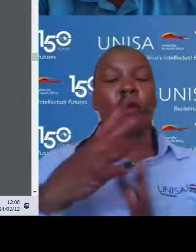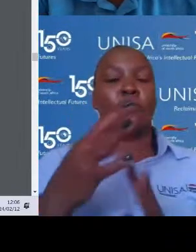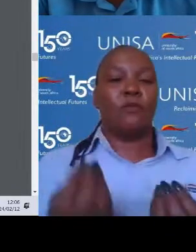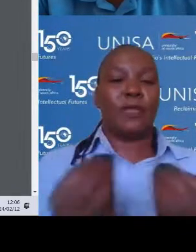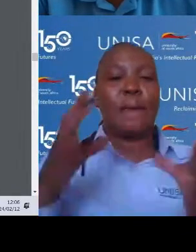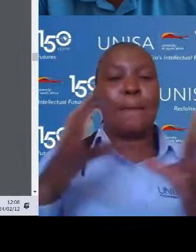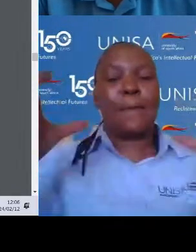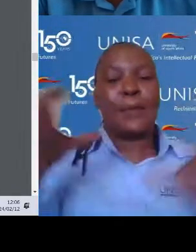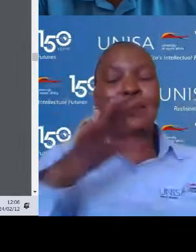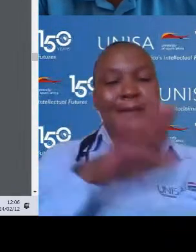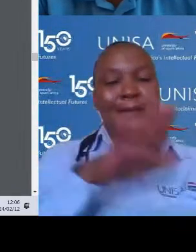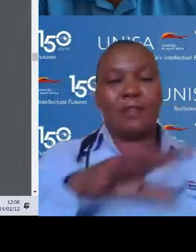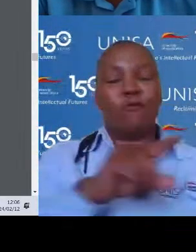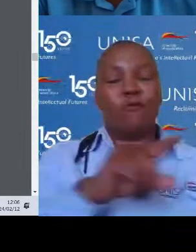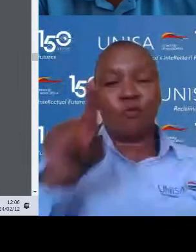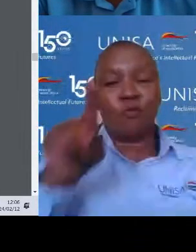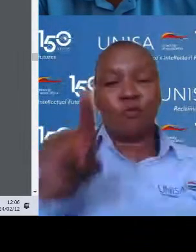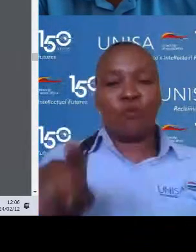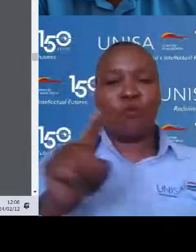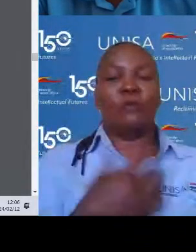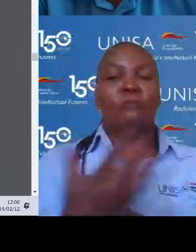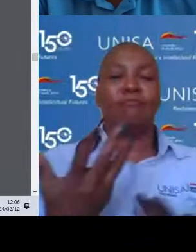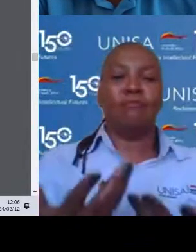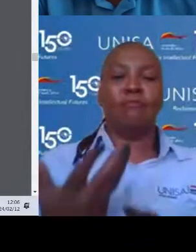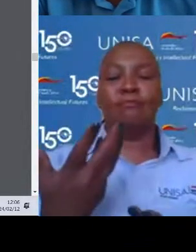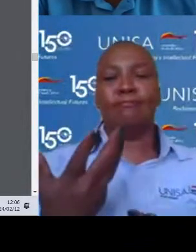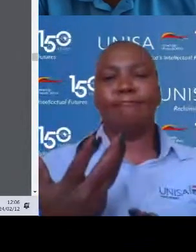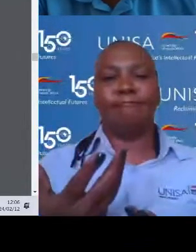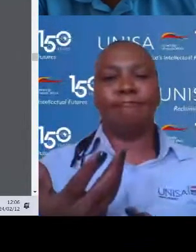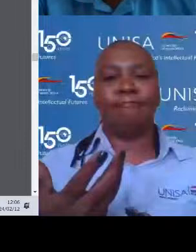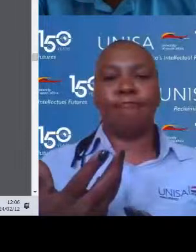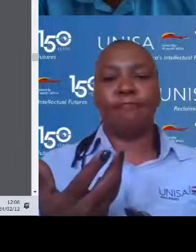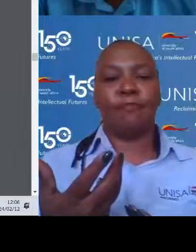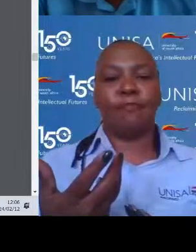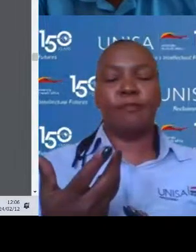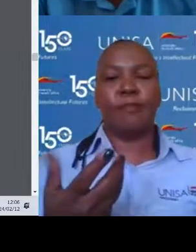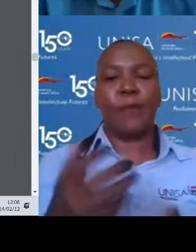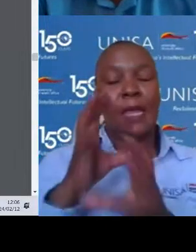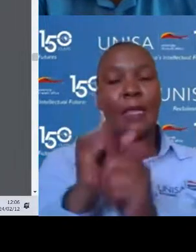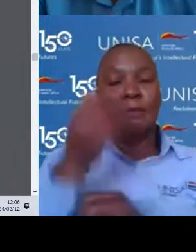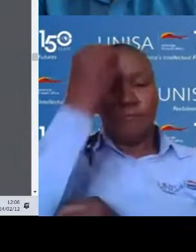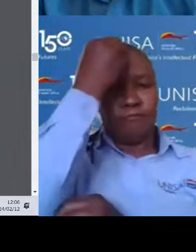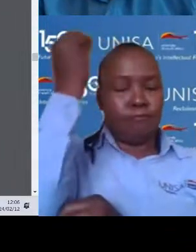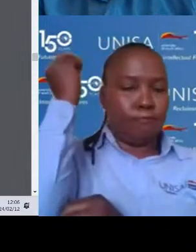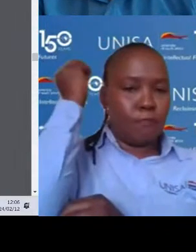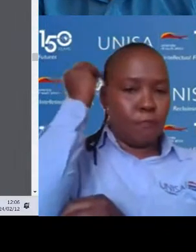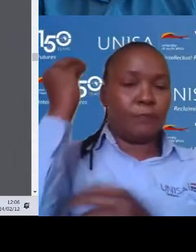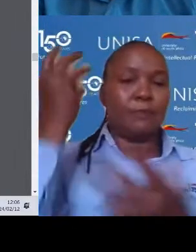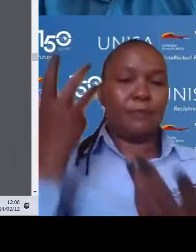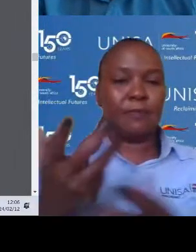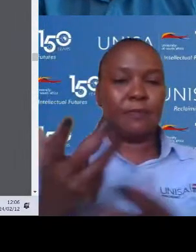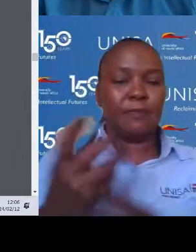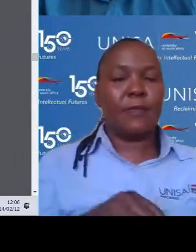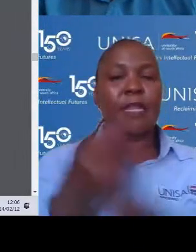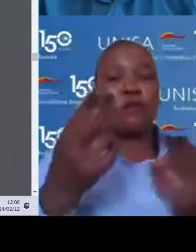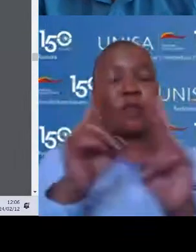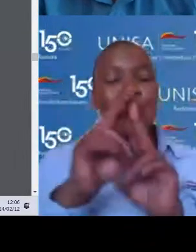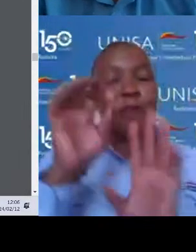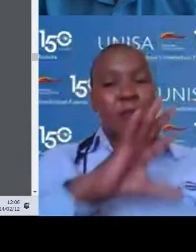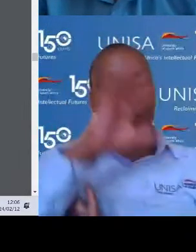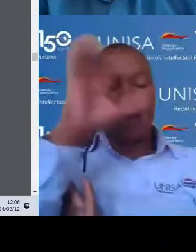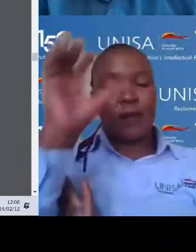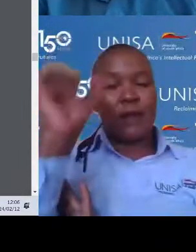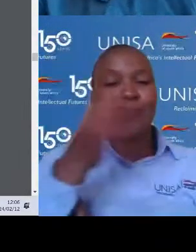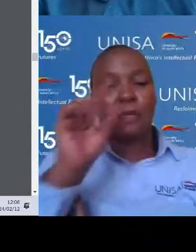for you to really keep in mind is that the university says that if